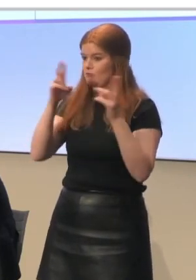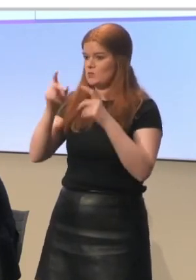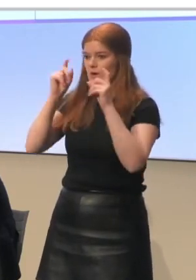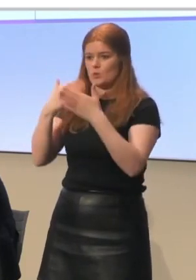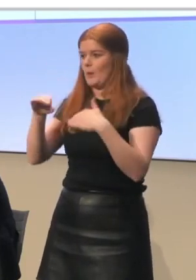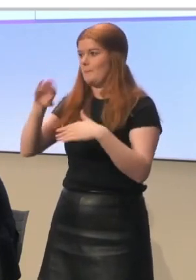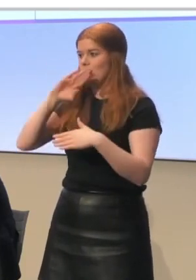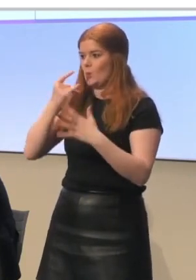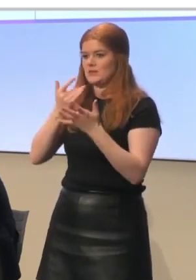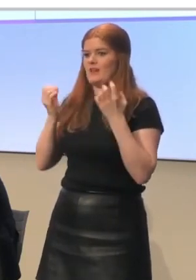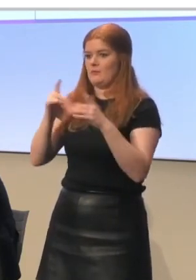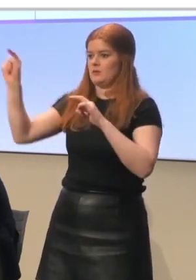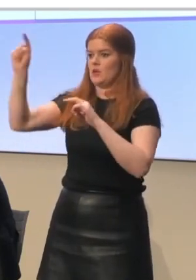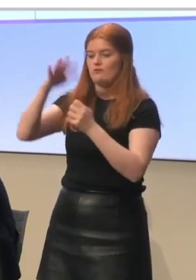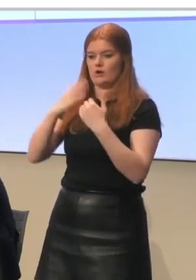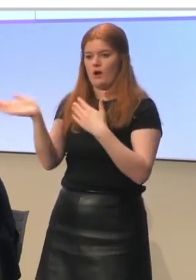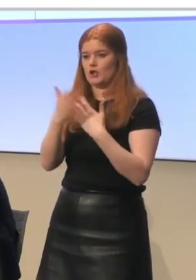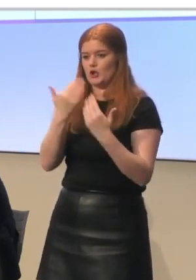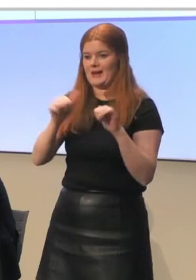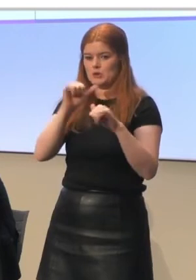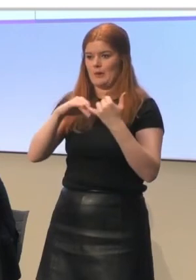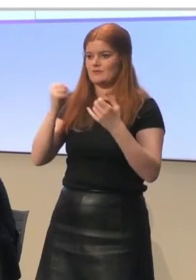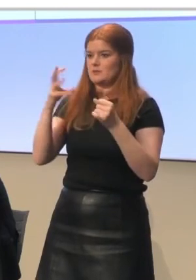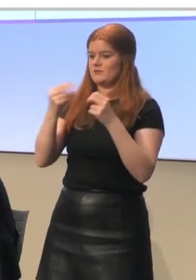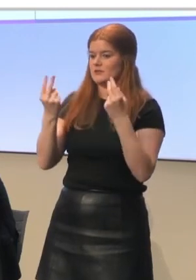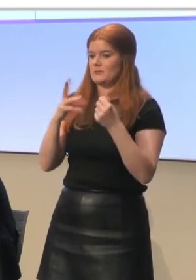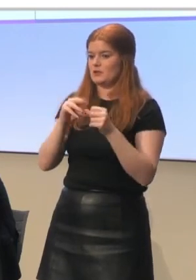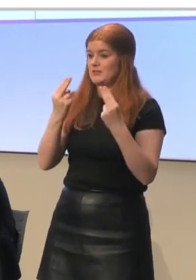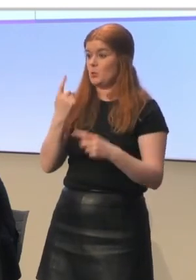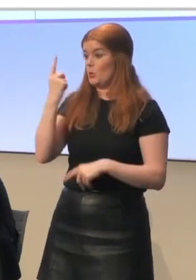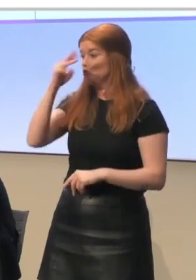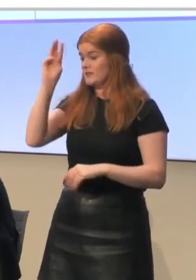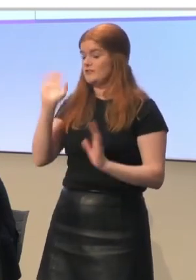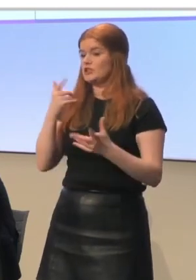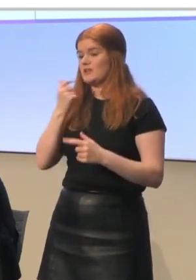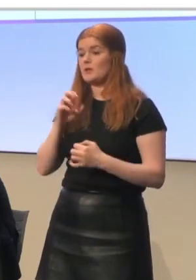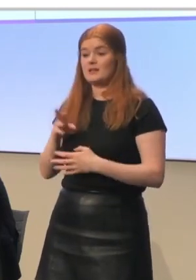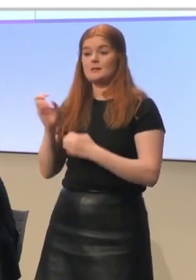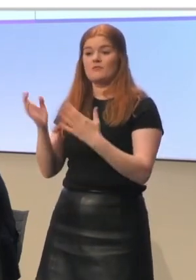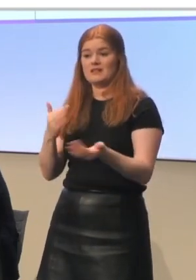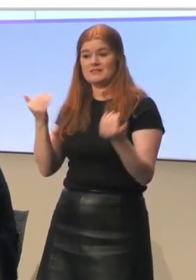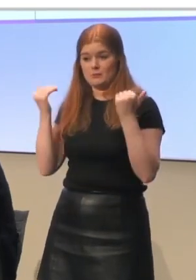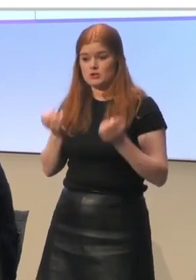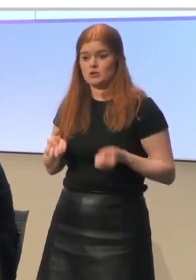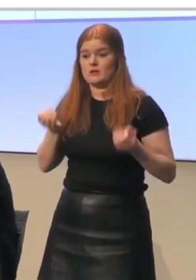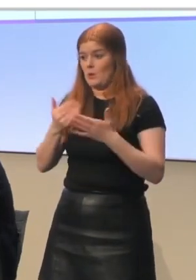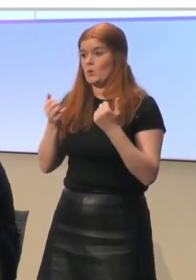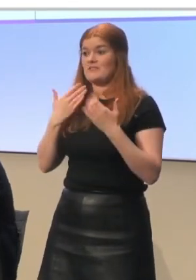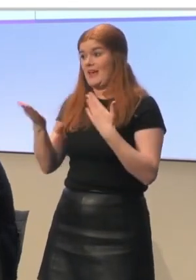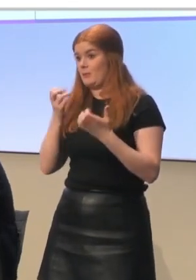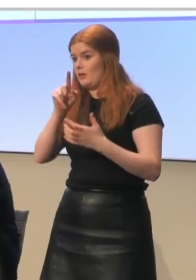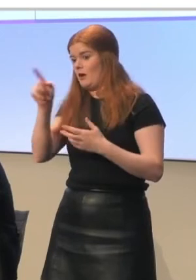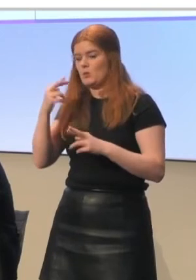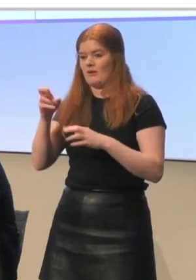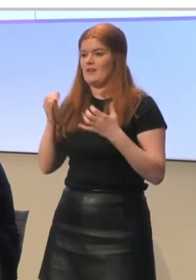what is out there and what isn't out there for young adults with particular types of needs. As one principal said, providing information on what is and what is not